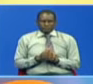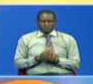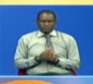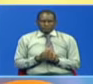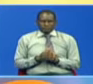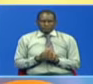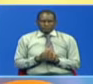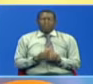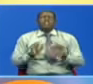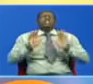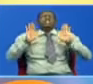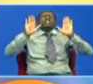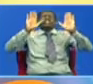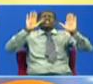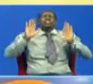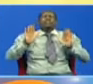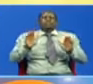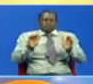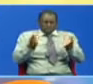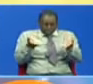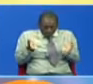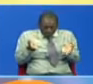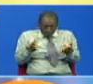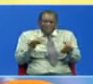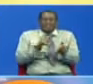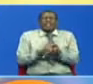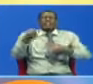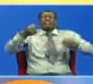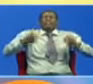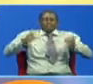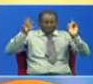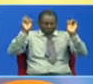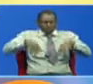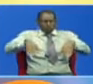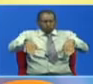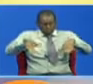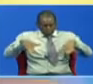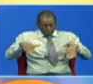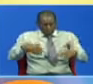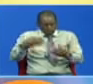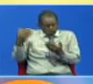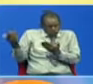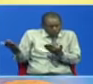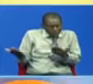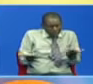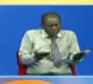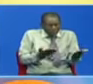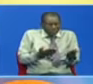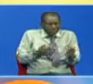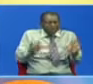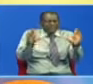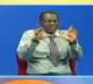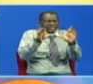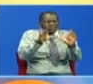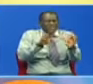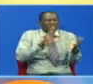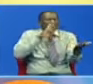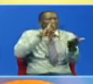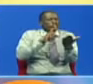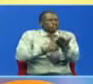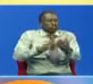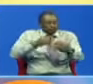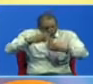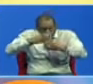And it's important, therefore, that they must wait to receive these results before embarking on their